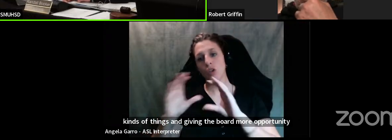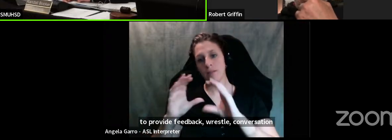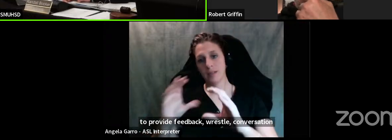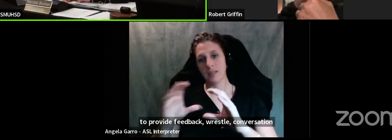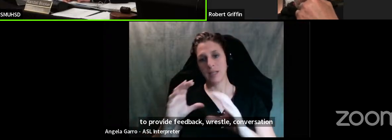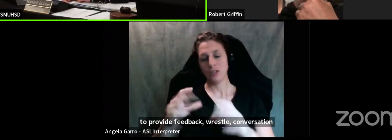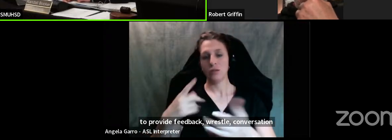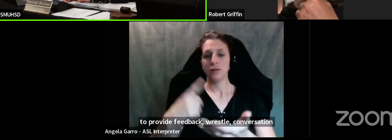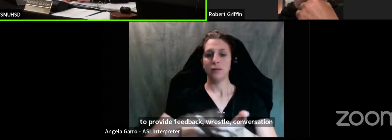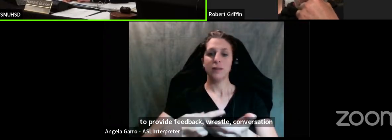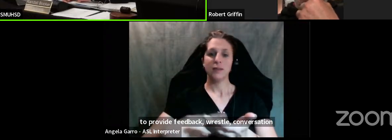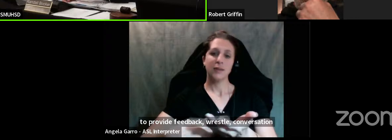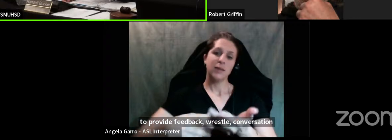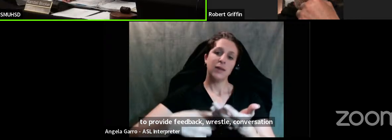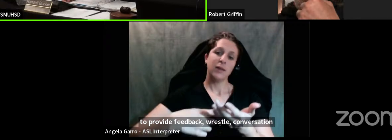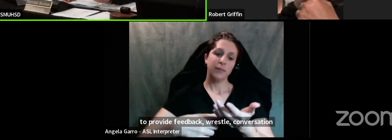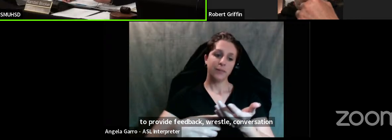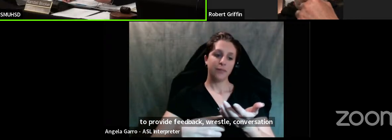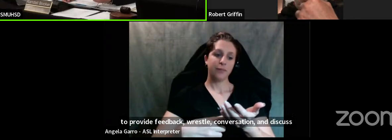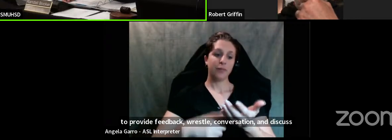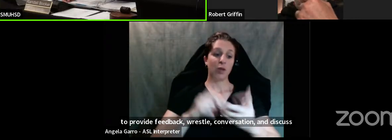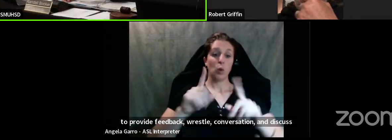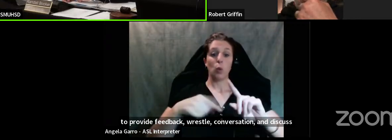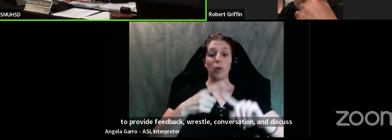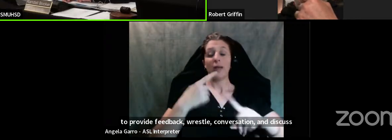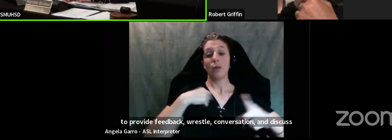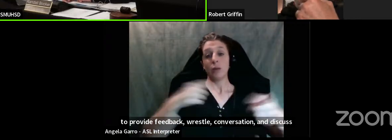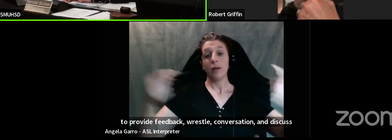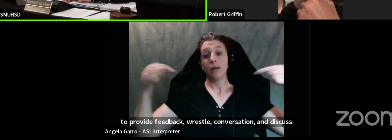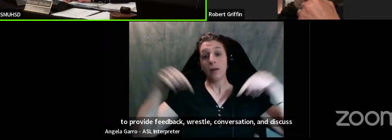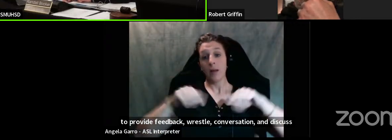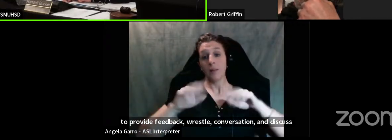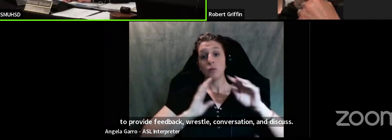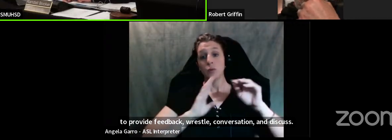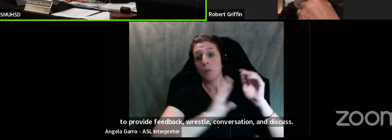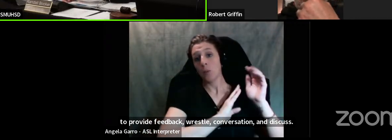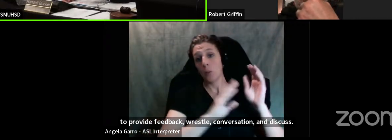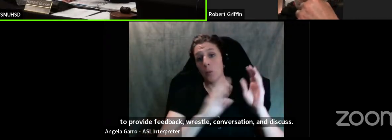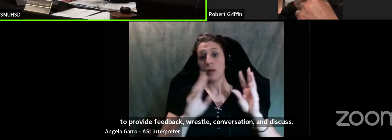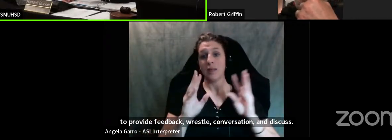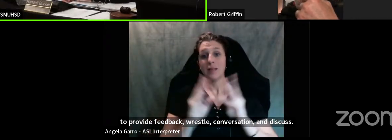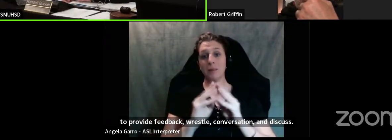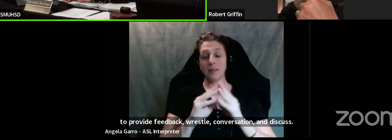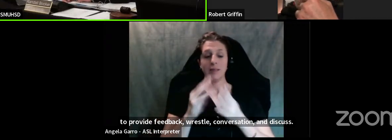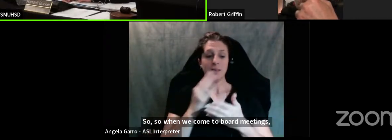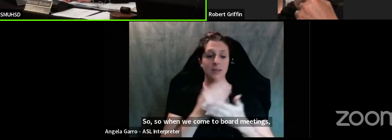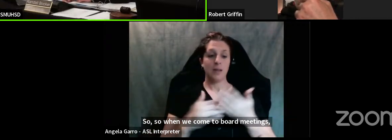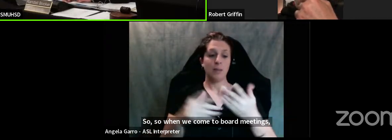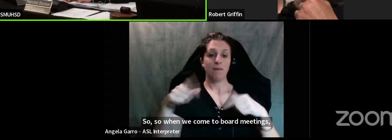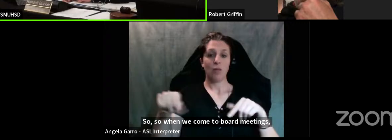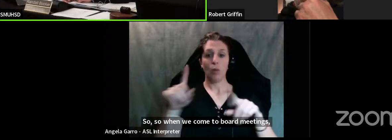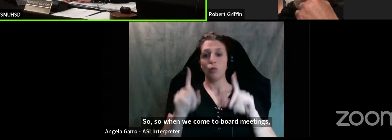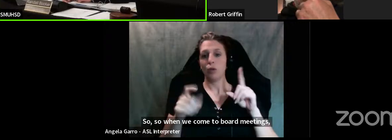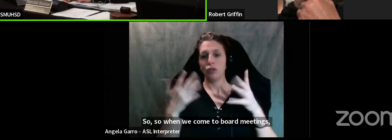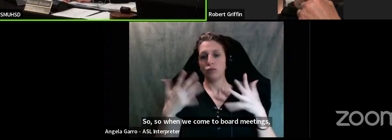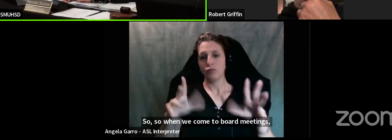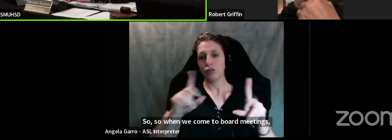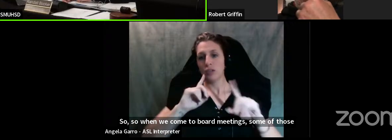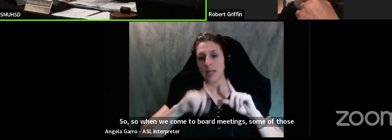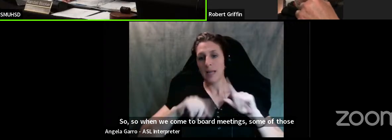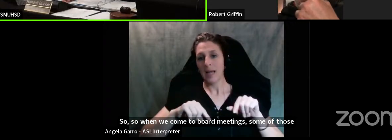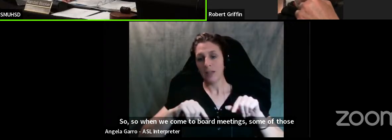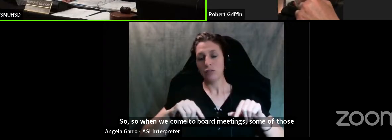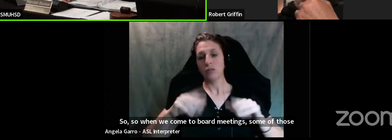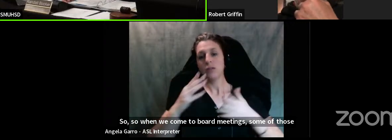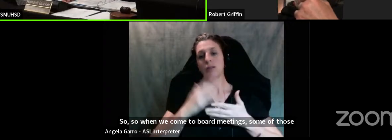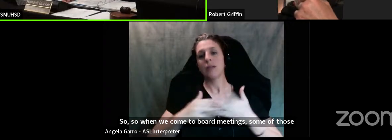and discuss. So when we come to board meetings, some of those questions have already been answered, or some of